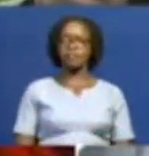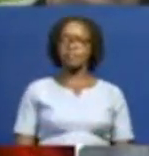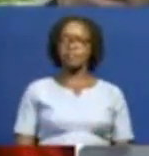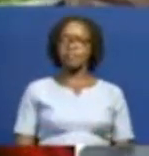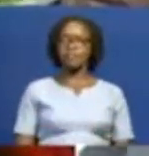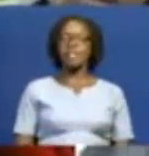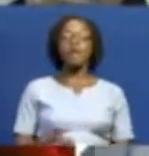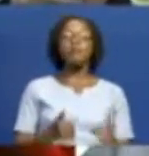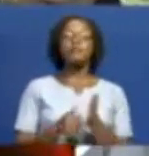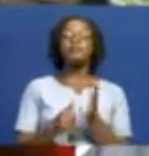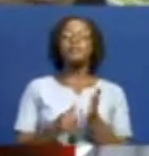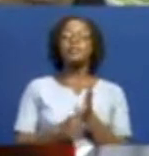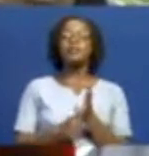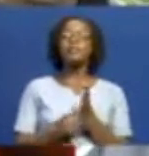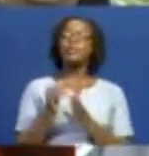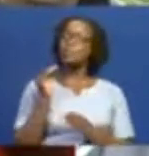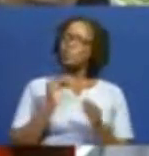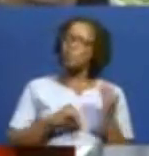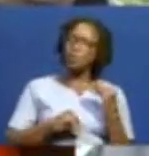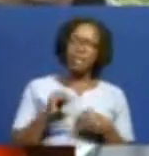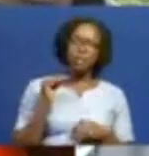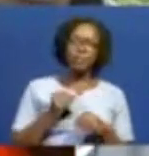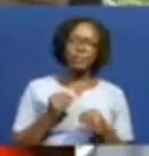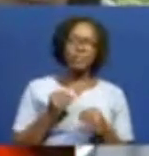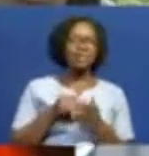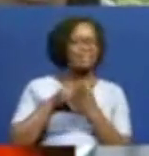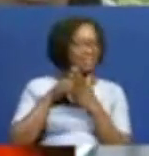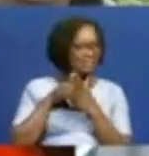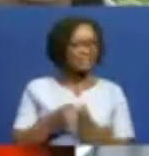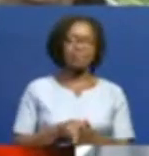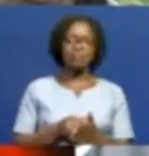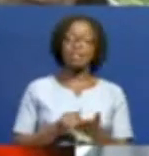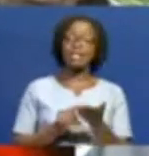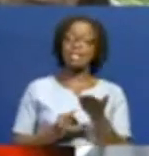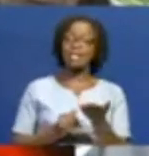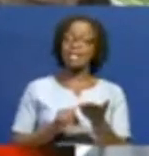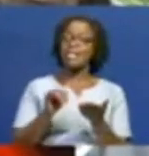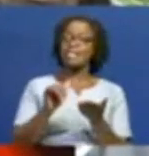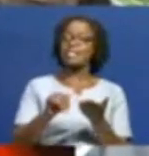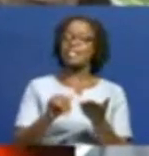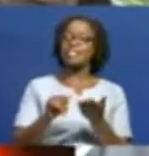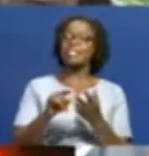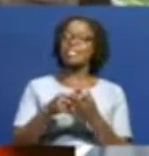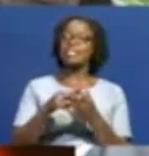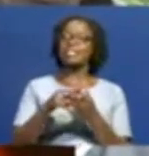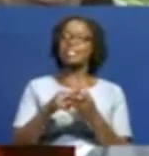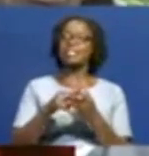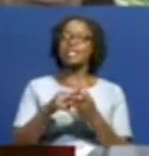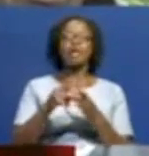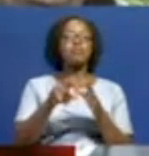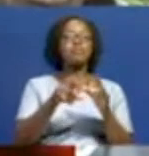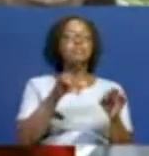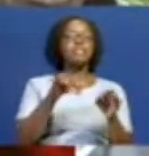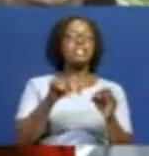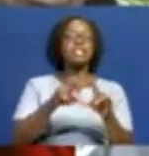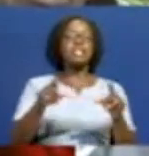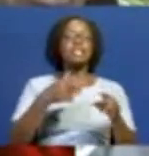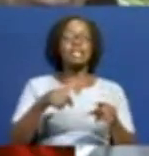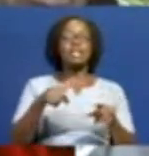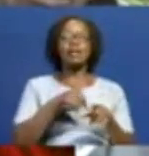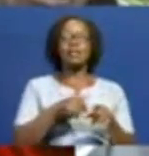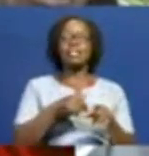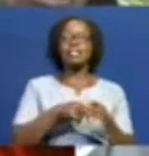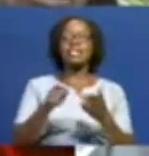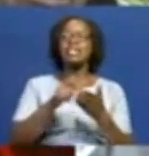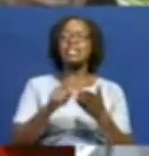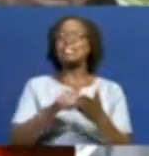Shida ilikuwa ni wafisadi waliingilia hapa ya kwamba wakaanza kuchukua ploti zetu. Ploti zetu zikawa